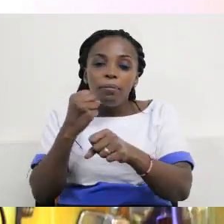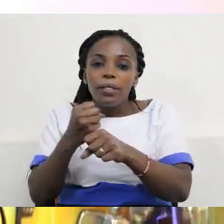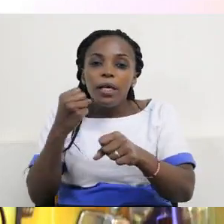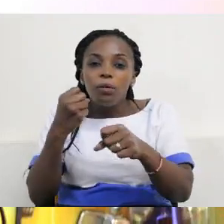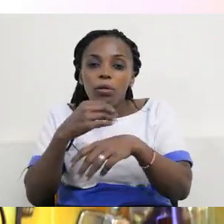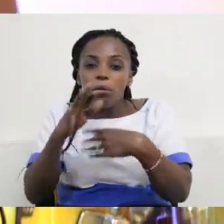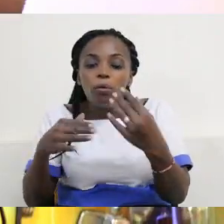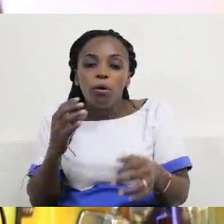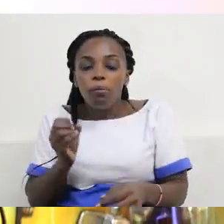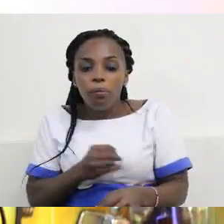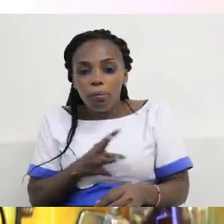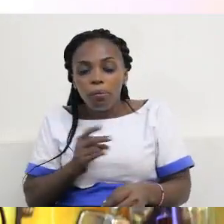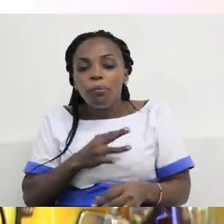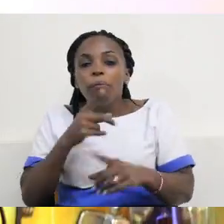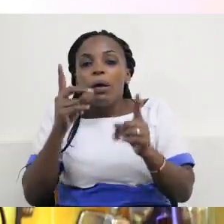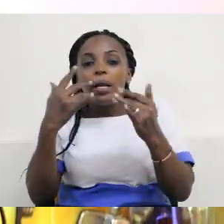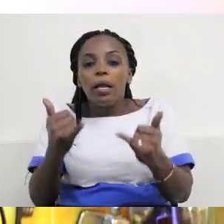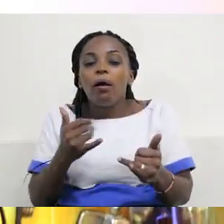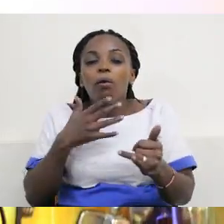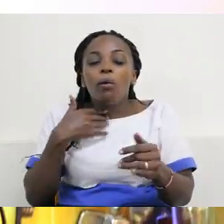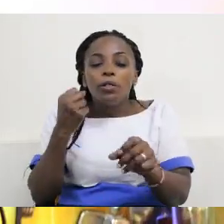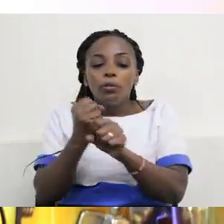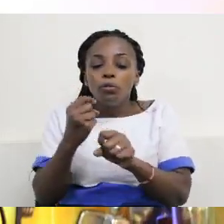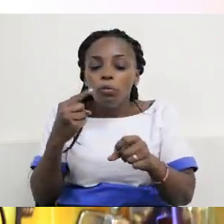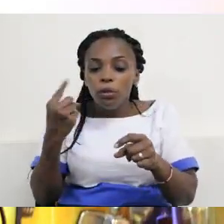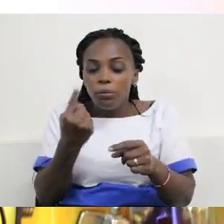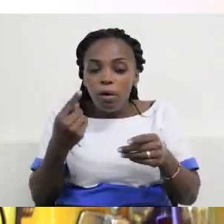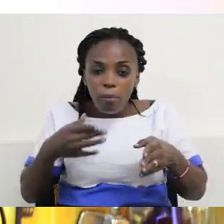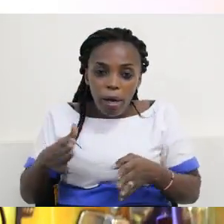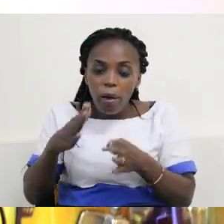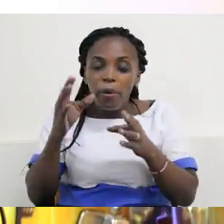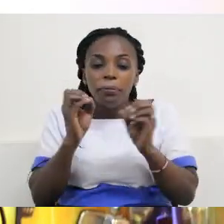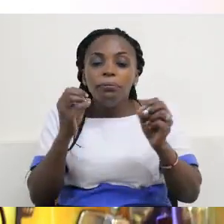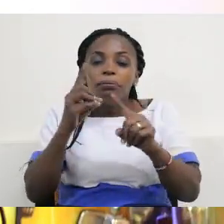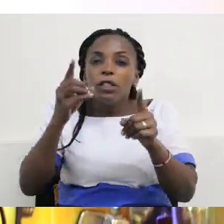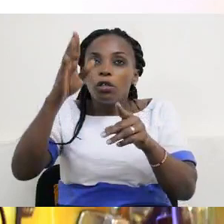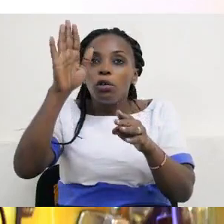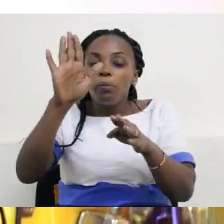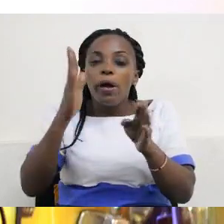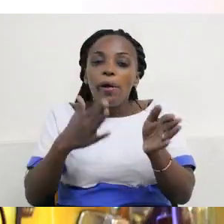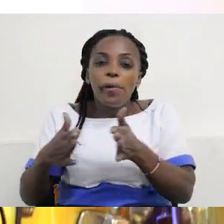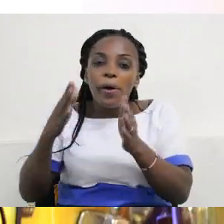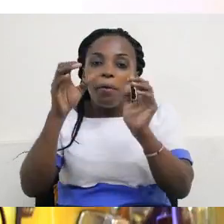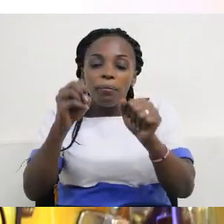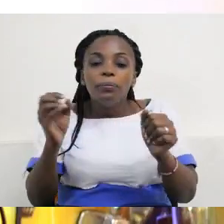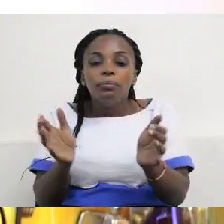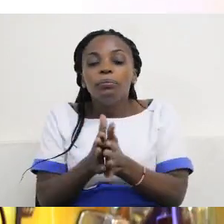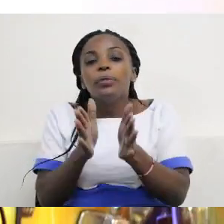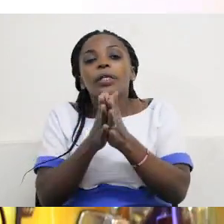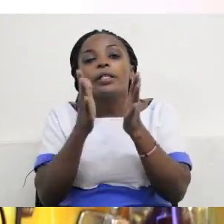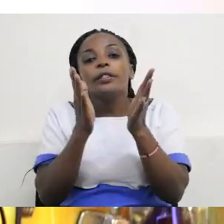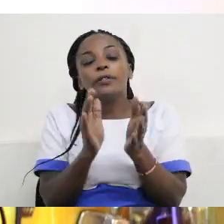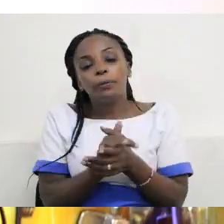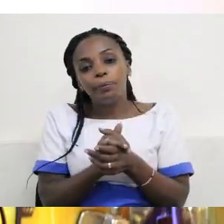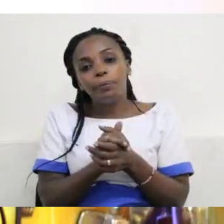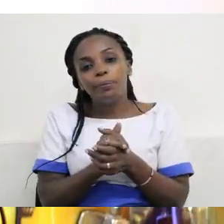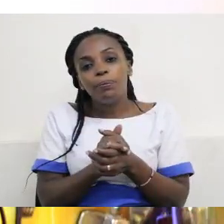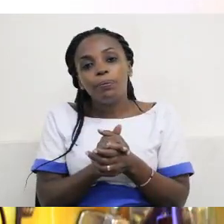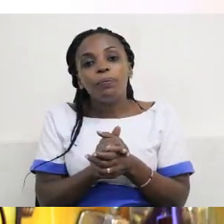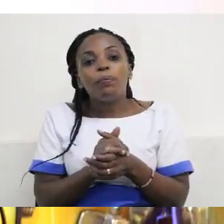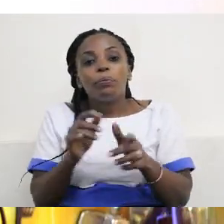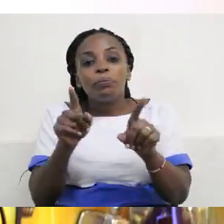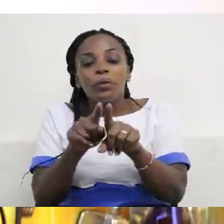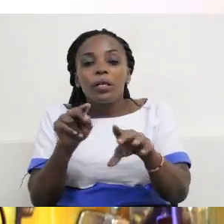done with all these things. I no longer want to do it my way, but God's way, and I will praise." As